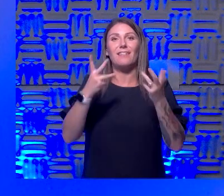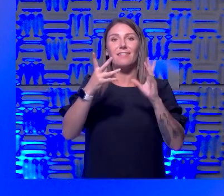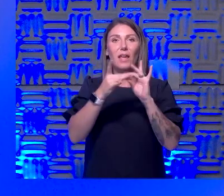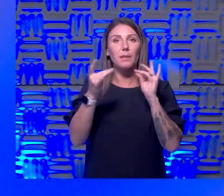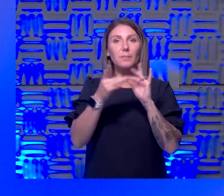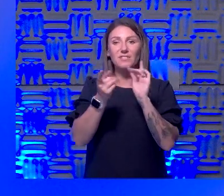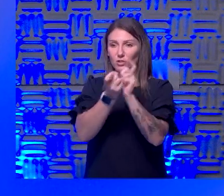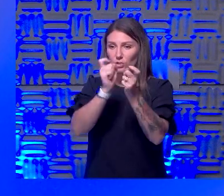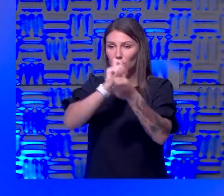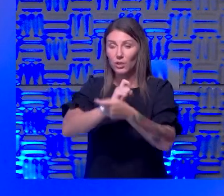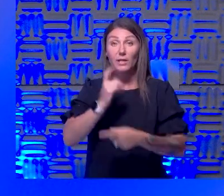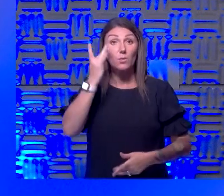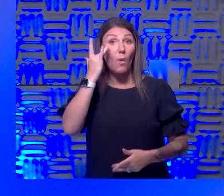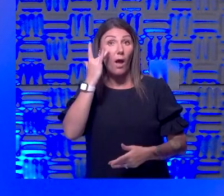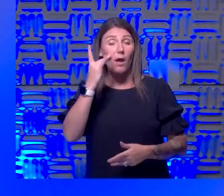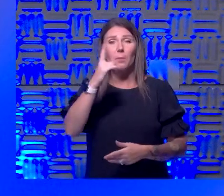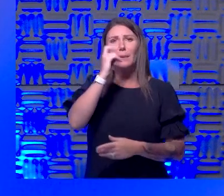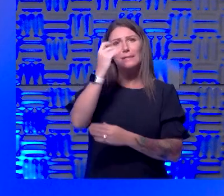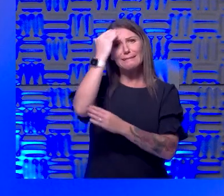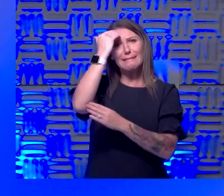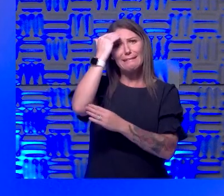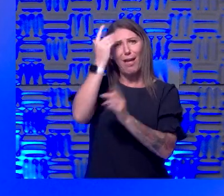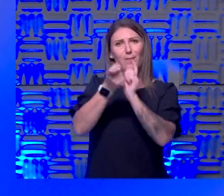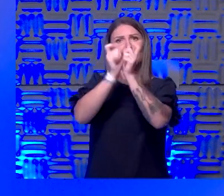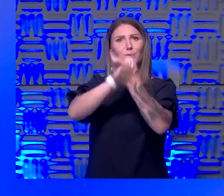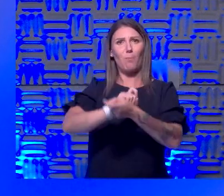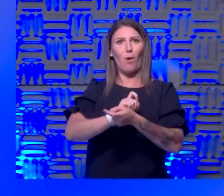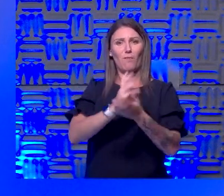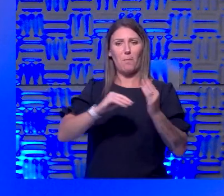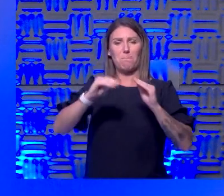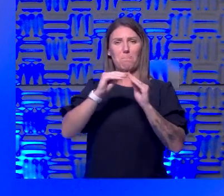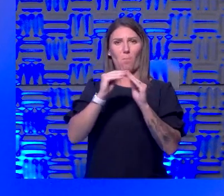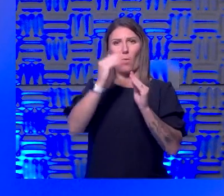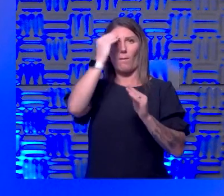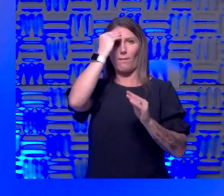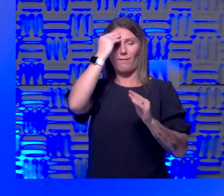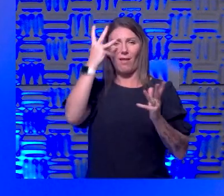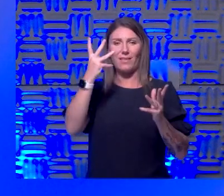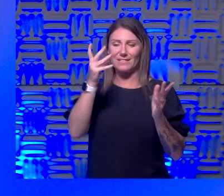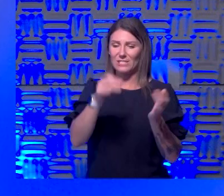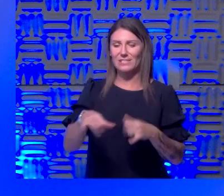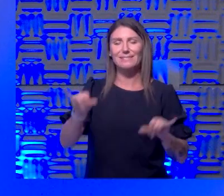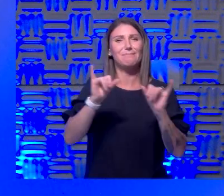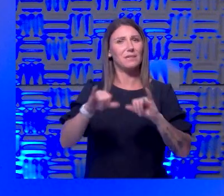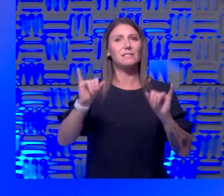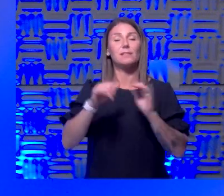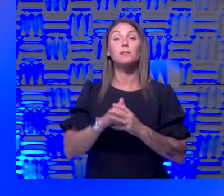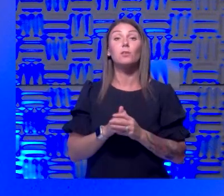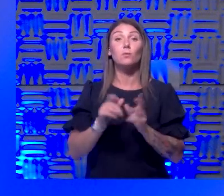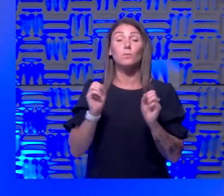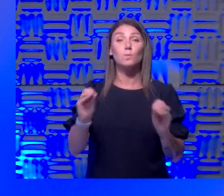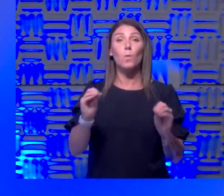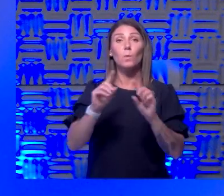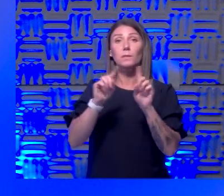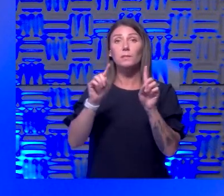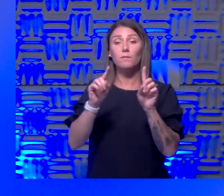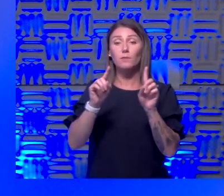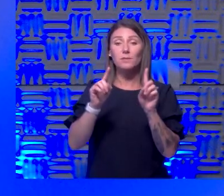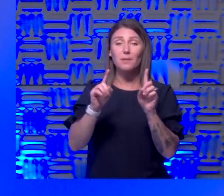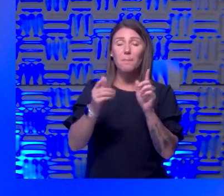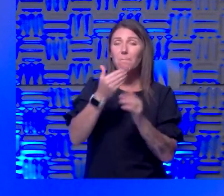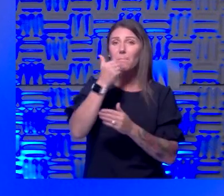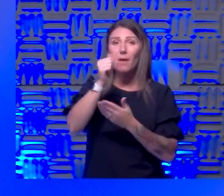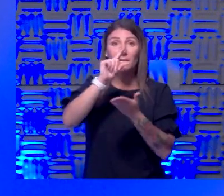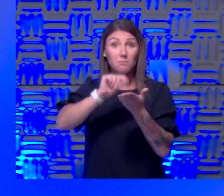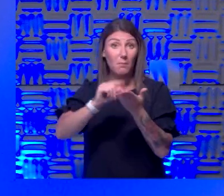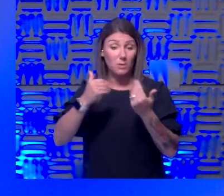have changed because our knowledge has evolved. This has really been fairly consistent. I don't think there's any difference to this. So one of the best publications